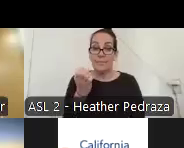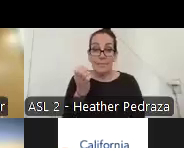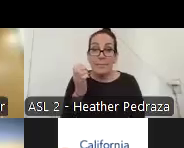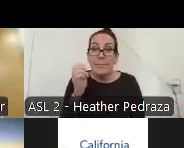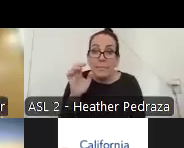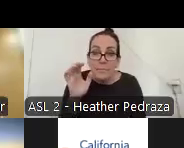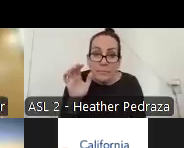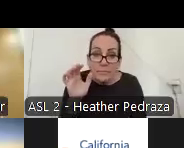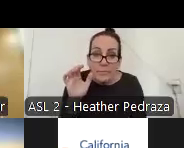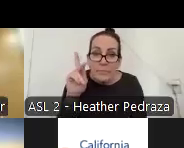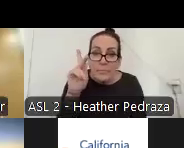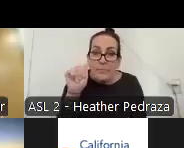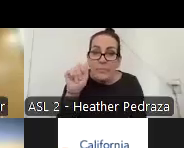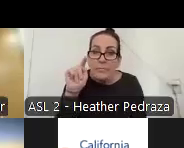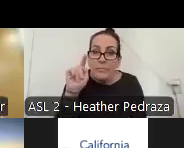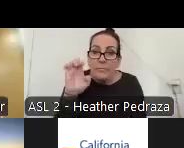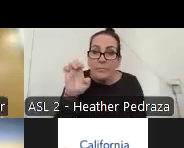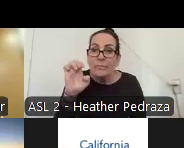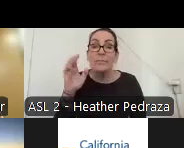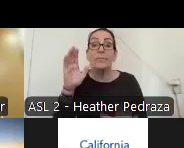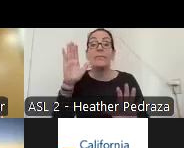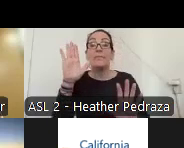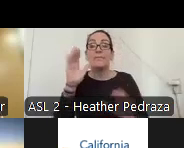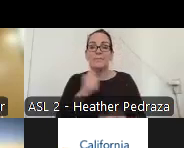Schoenberg. Sorry, That's okay.